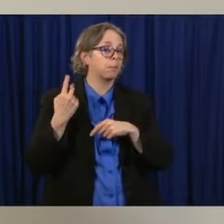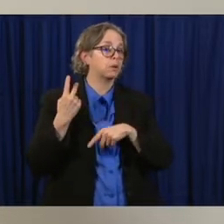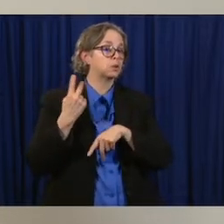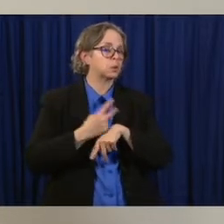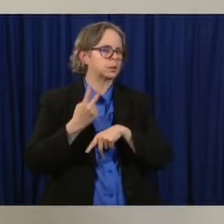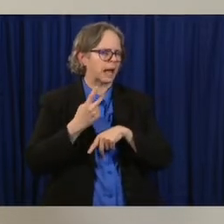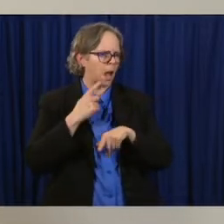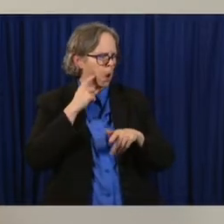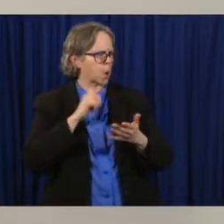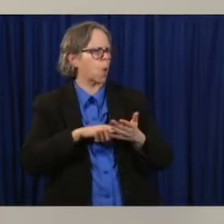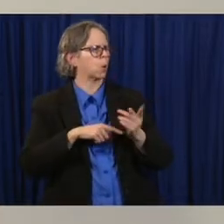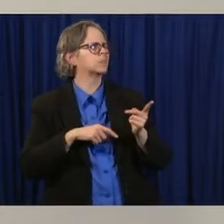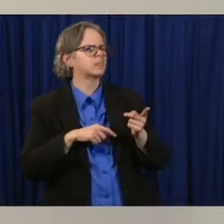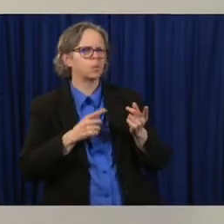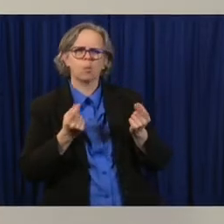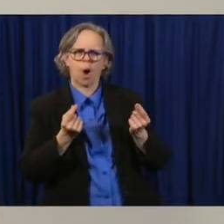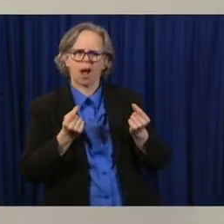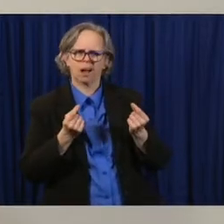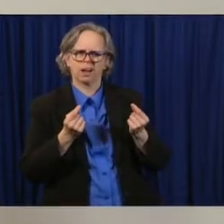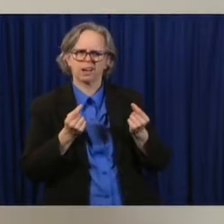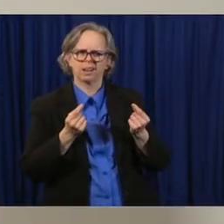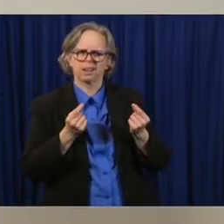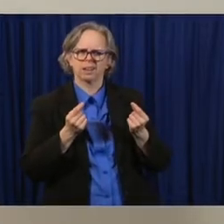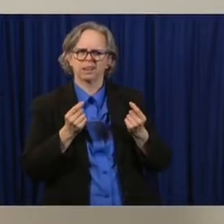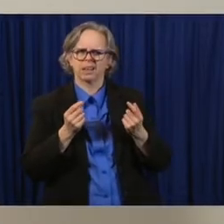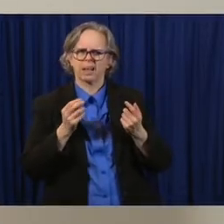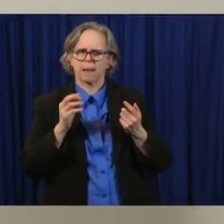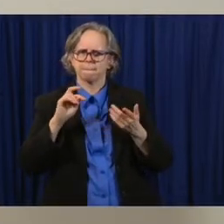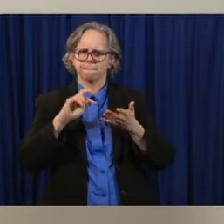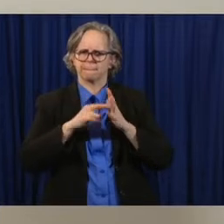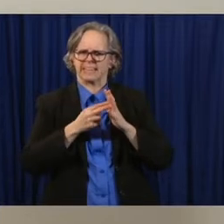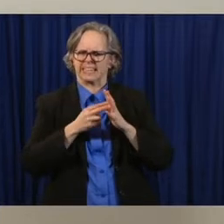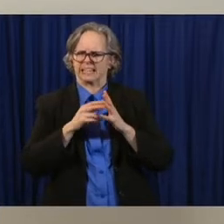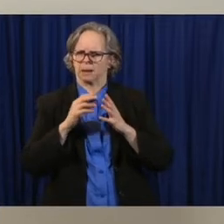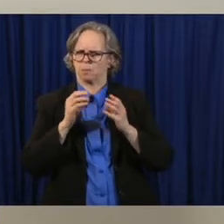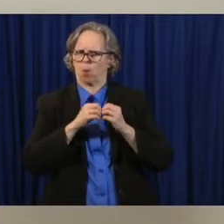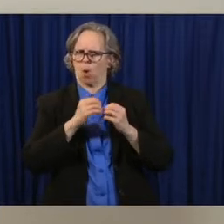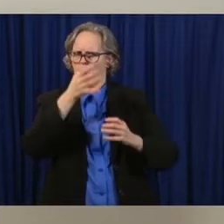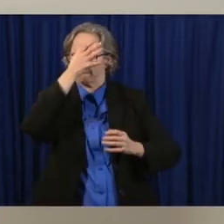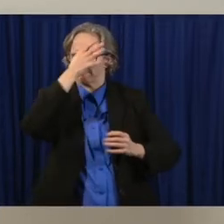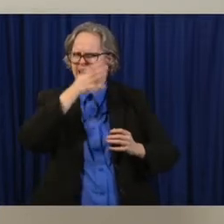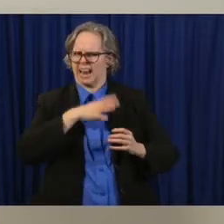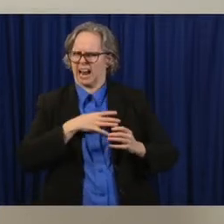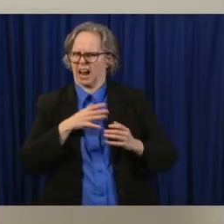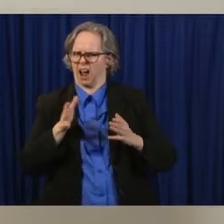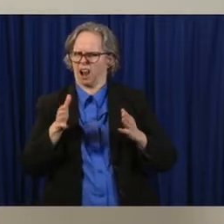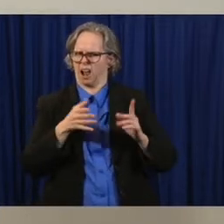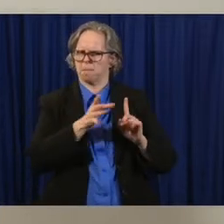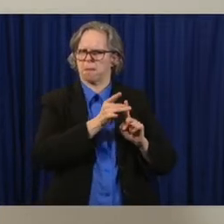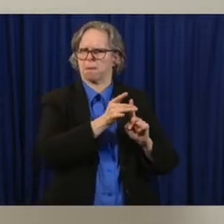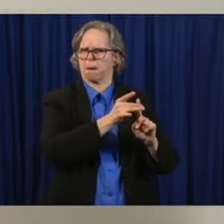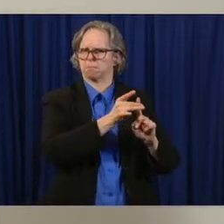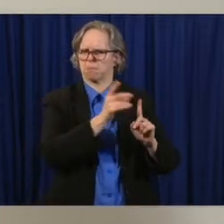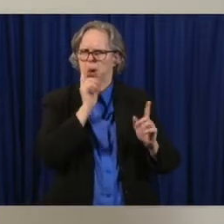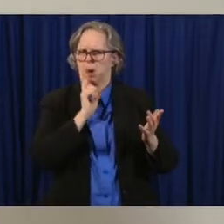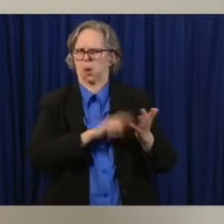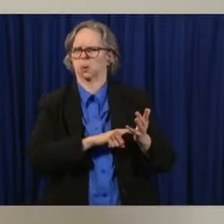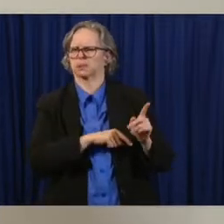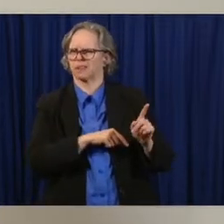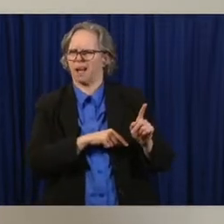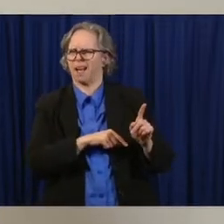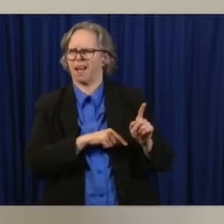slight skew toward the male in cases, which will be an interesting thing to follow. We've done 97,